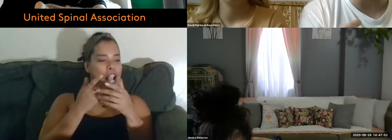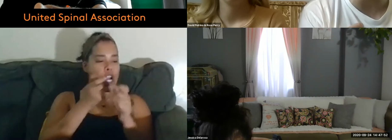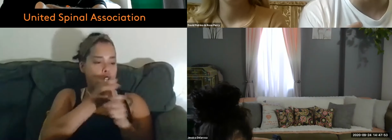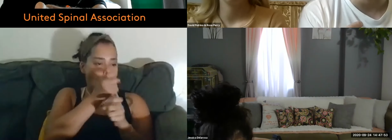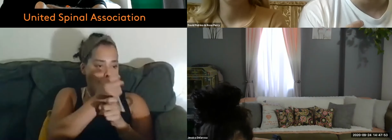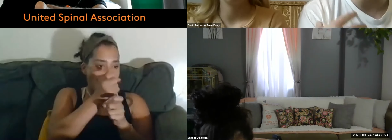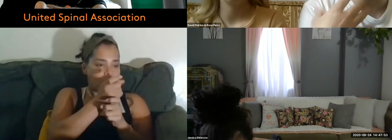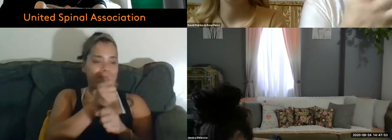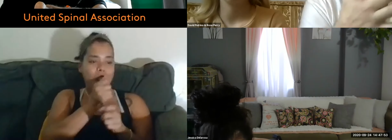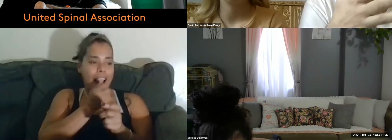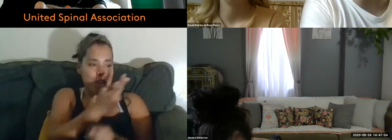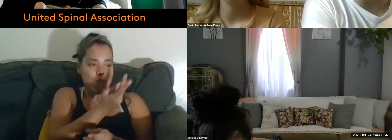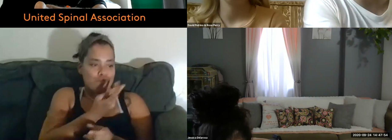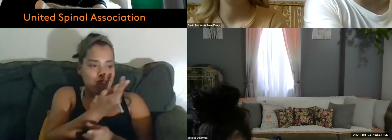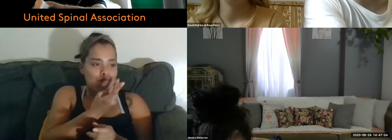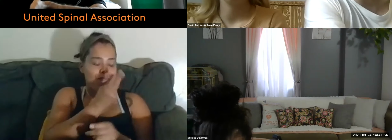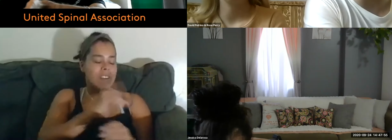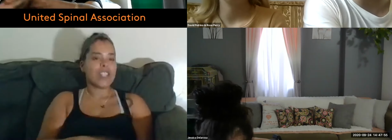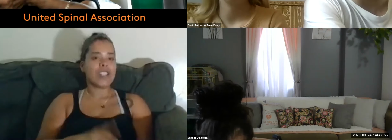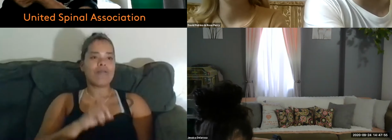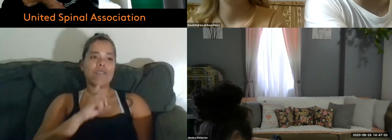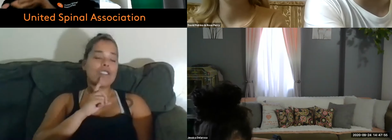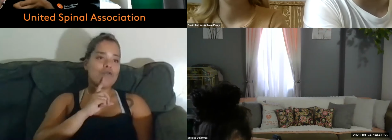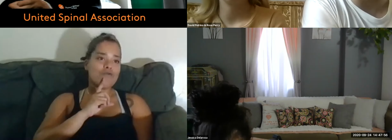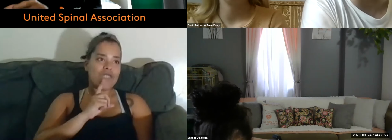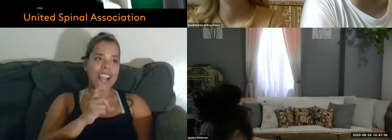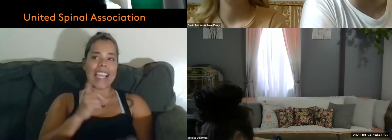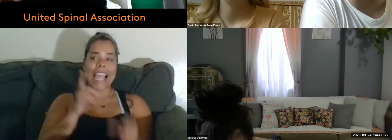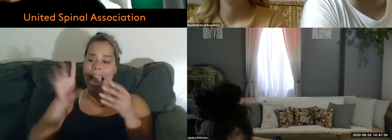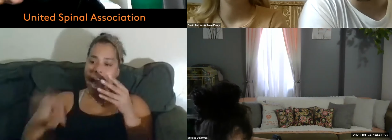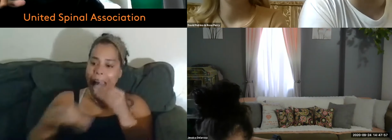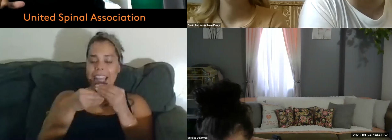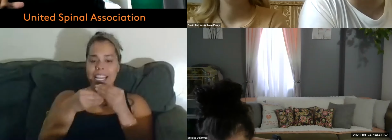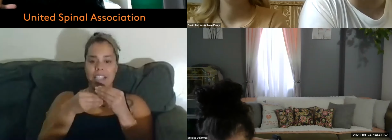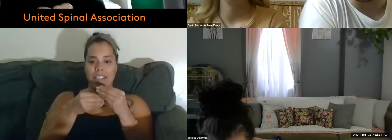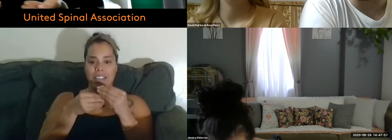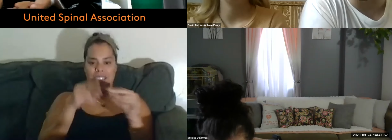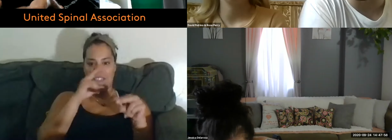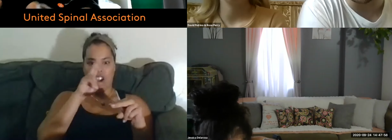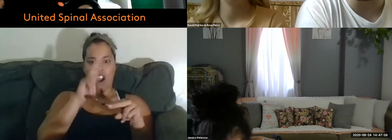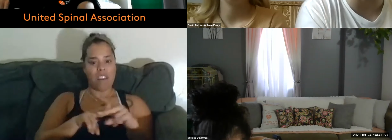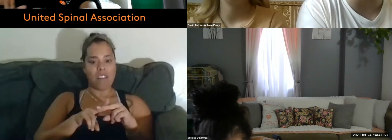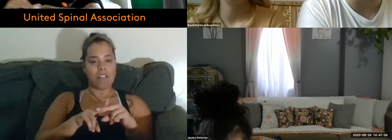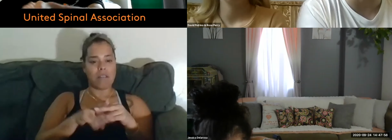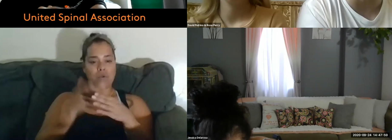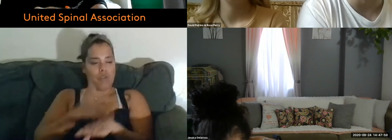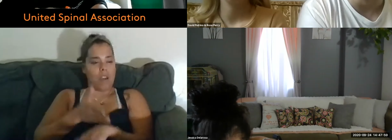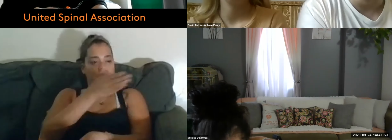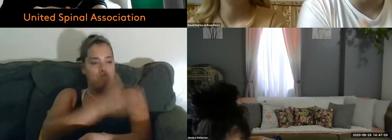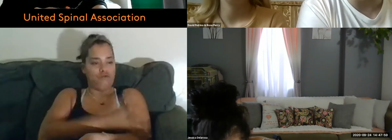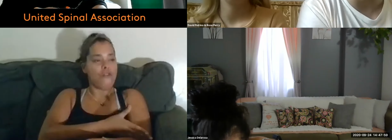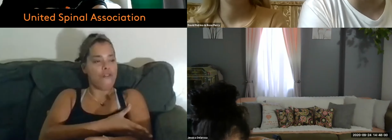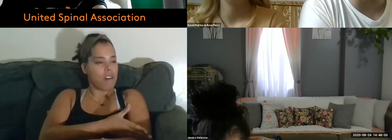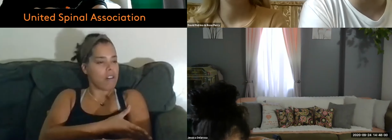was just injecting that level of fun into the mix made things better and made things more